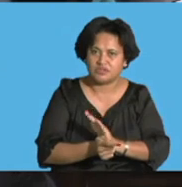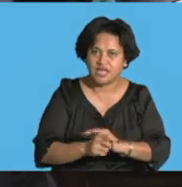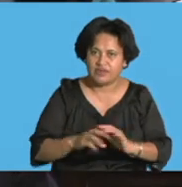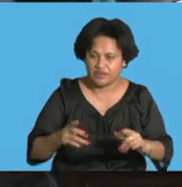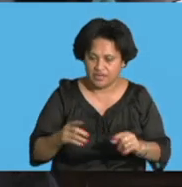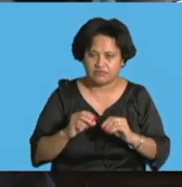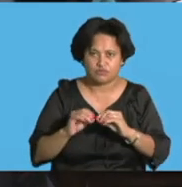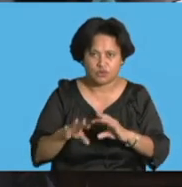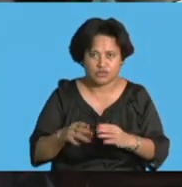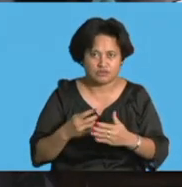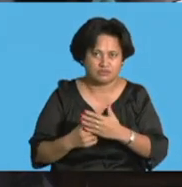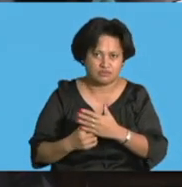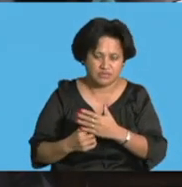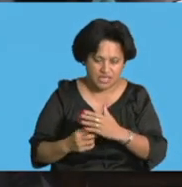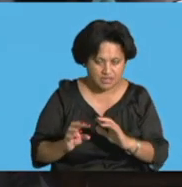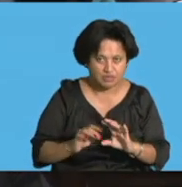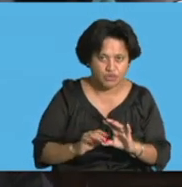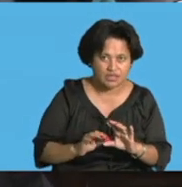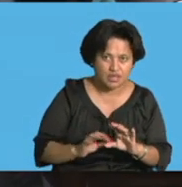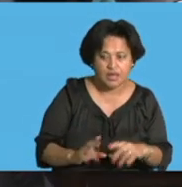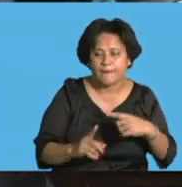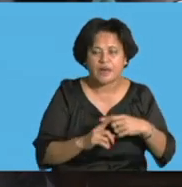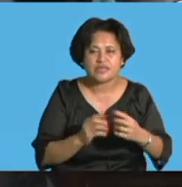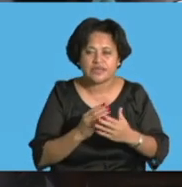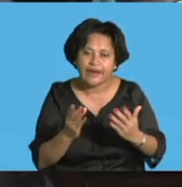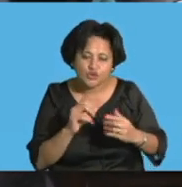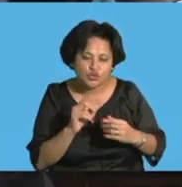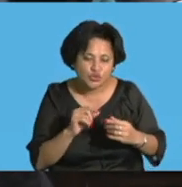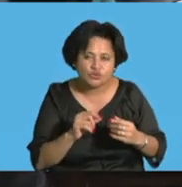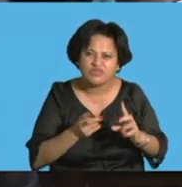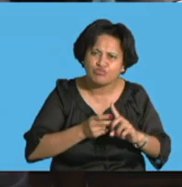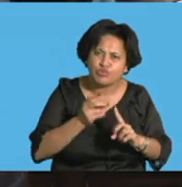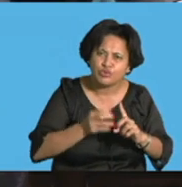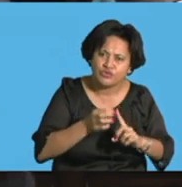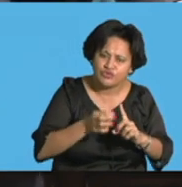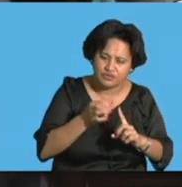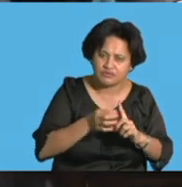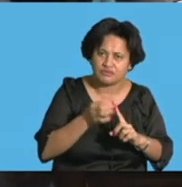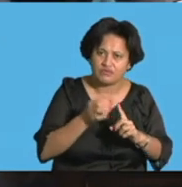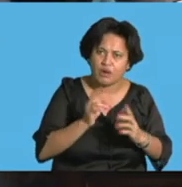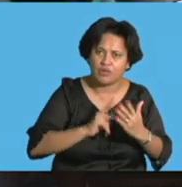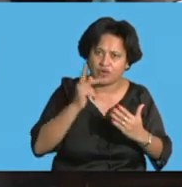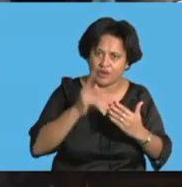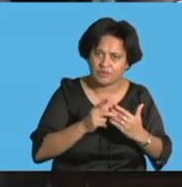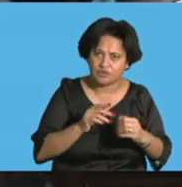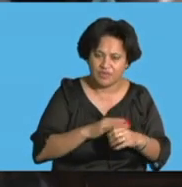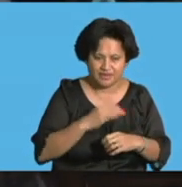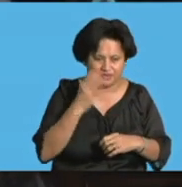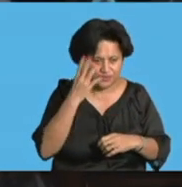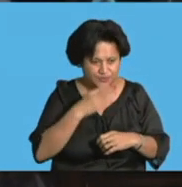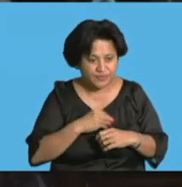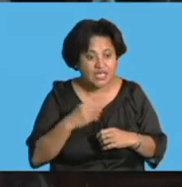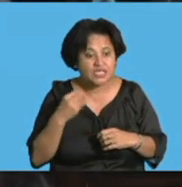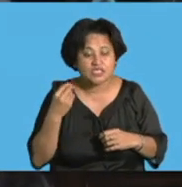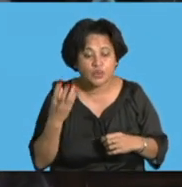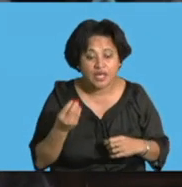open spaces and streets, including beautification program based on scheme statements. New master plans will be finalized for the Greater